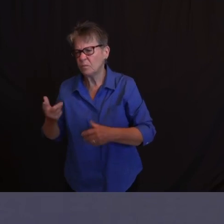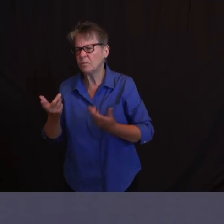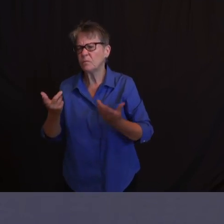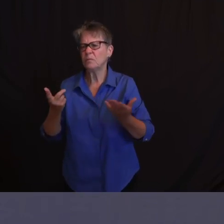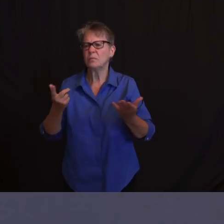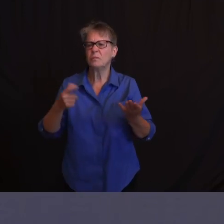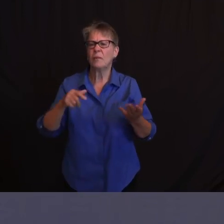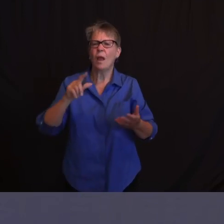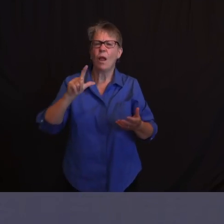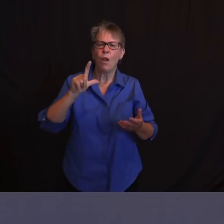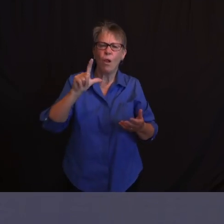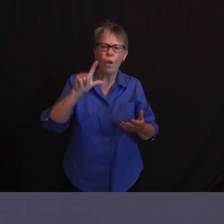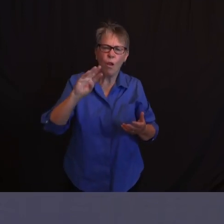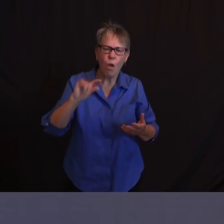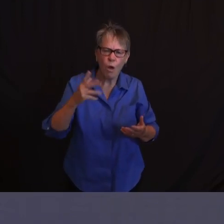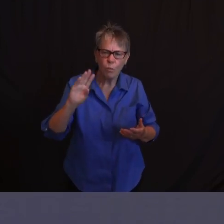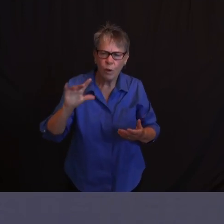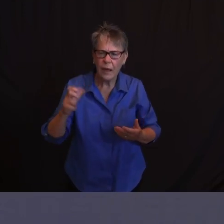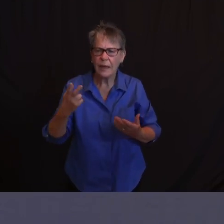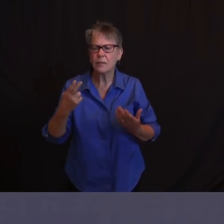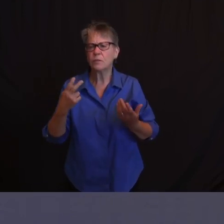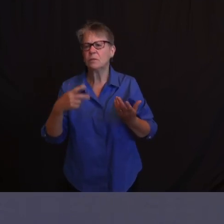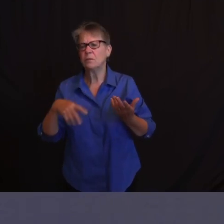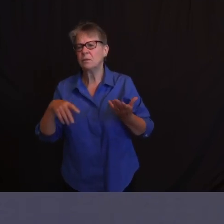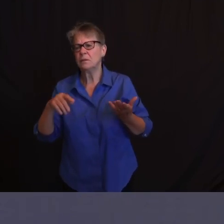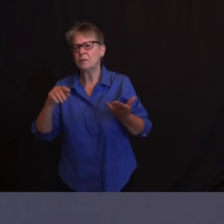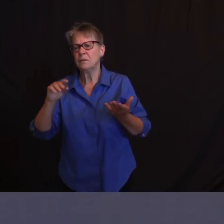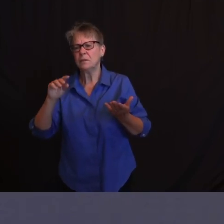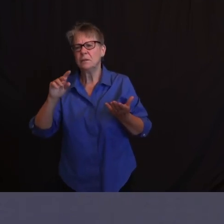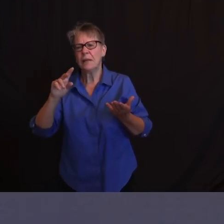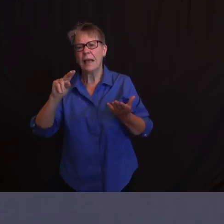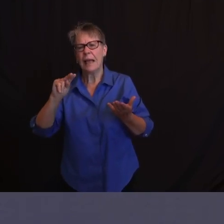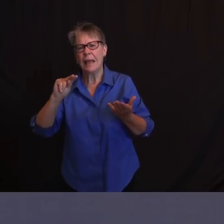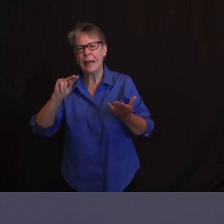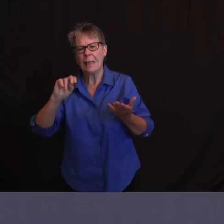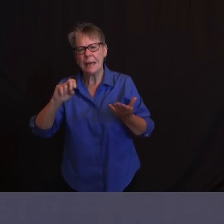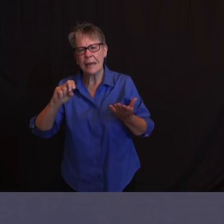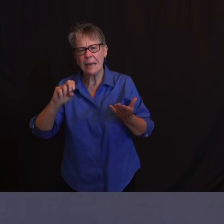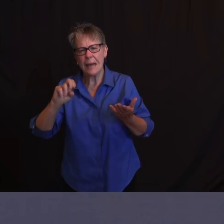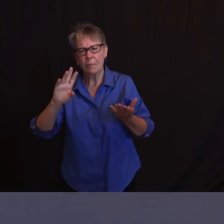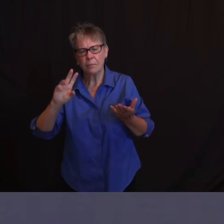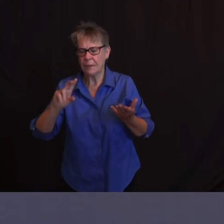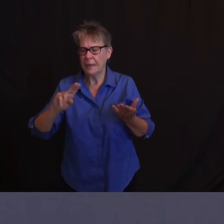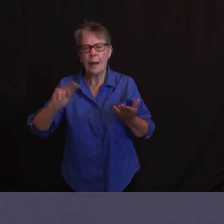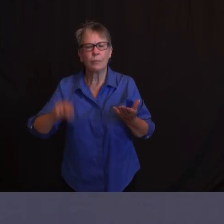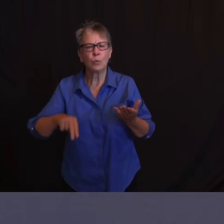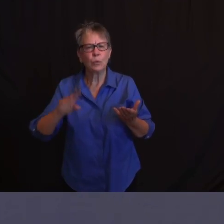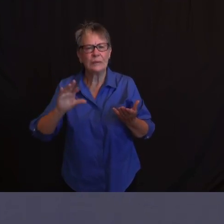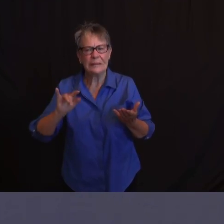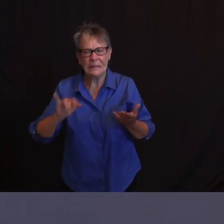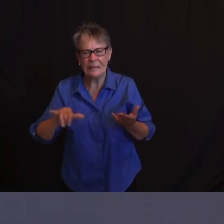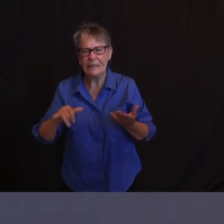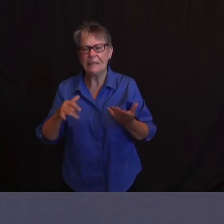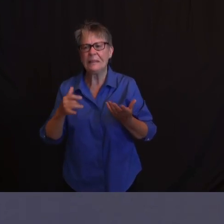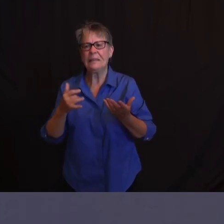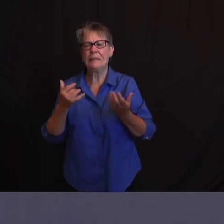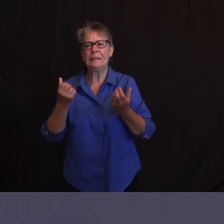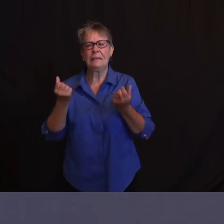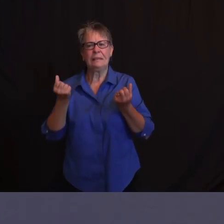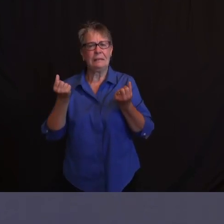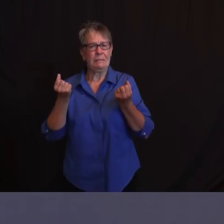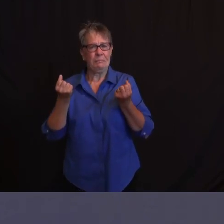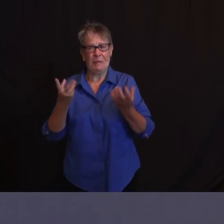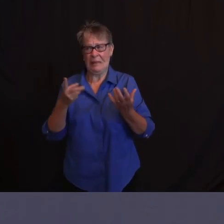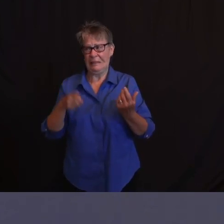Beach, Neptune City, where we saw big crowds on the shore at the beaches, particularly on Sunday